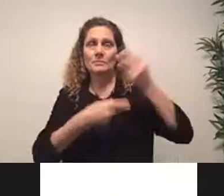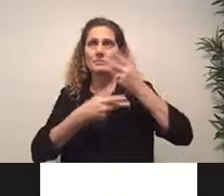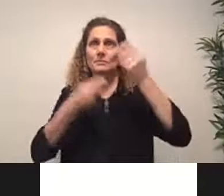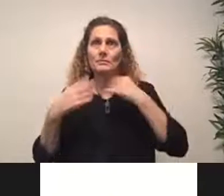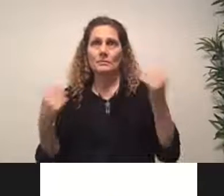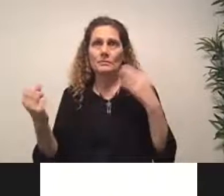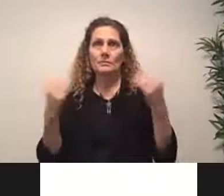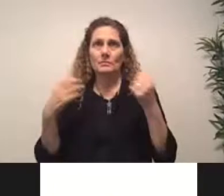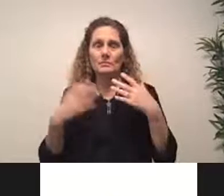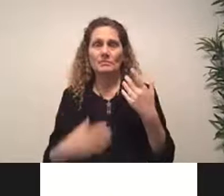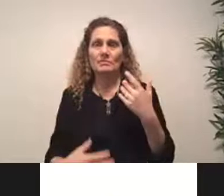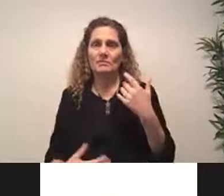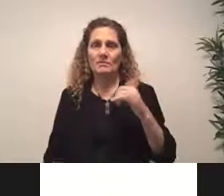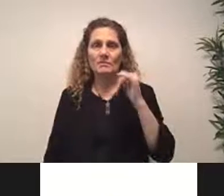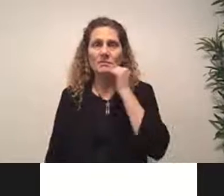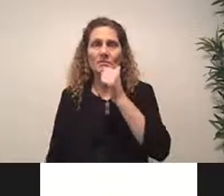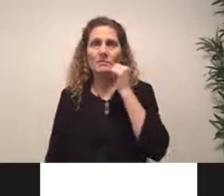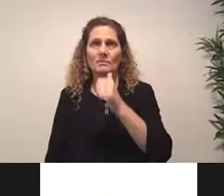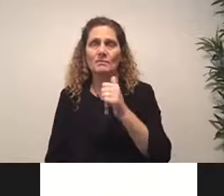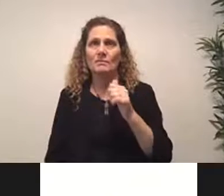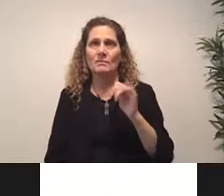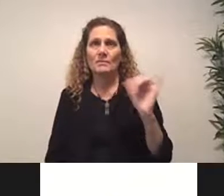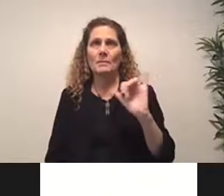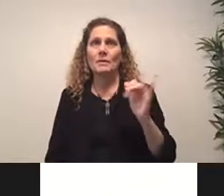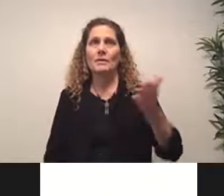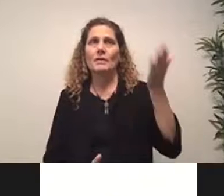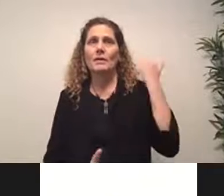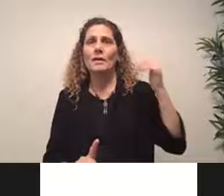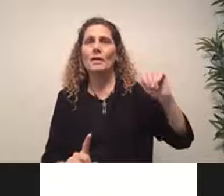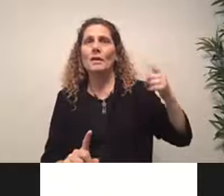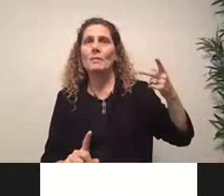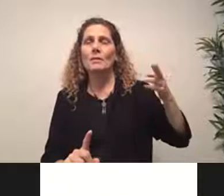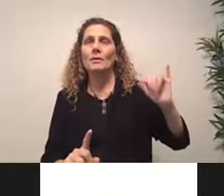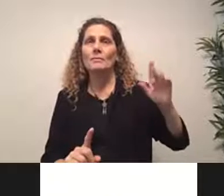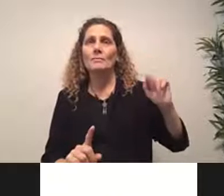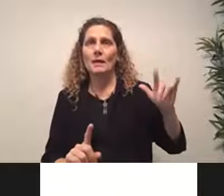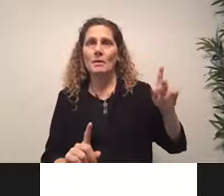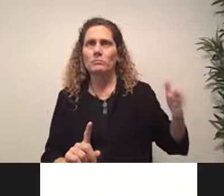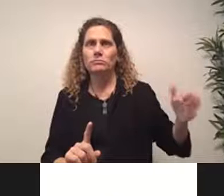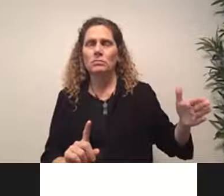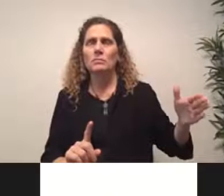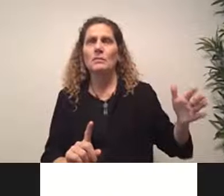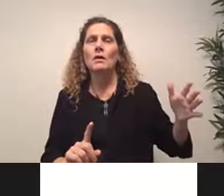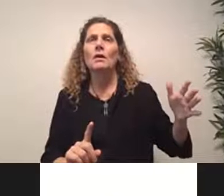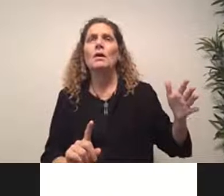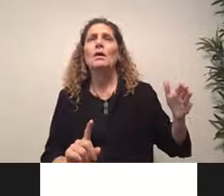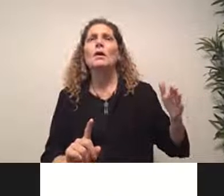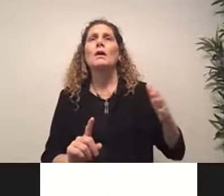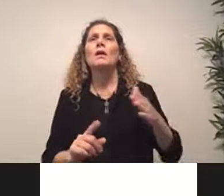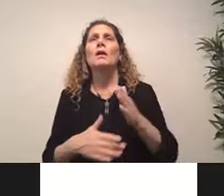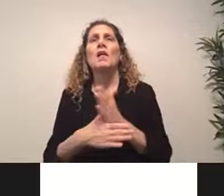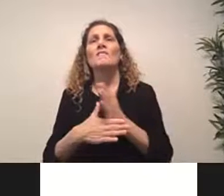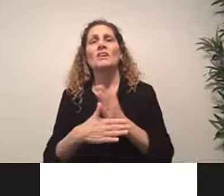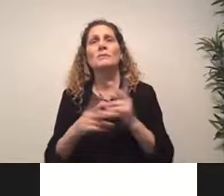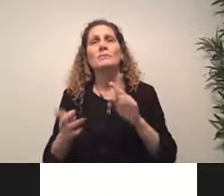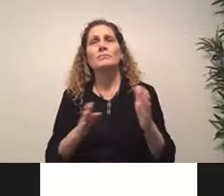and May. The 7-day average death reports are significantly higher in the suburban communities than at any other